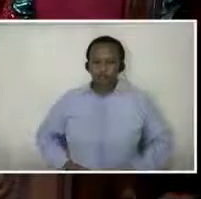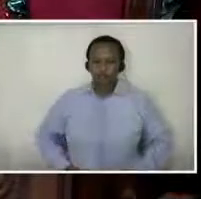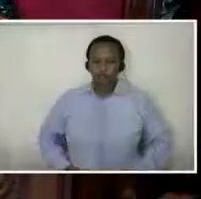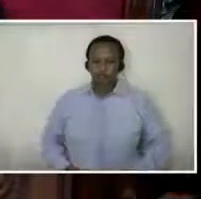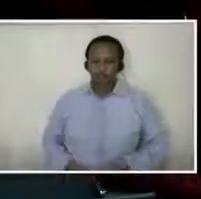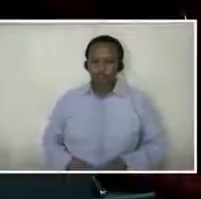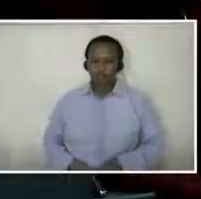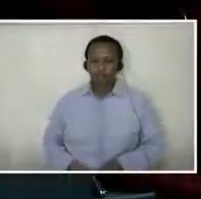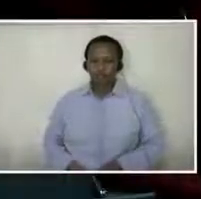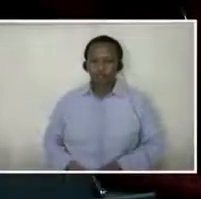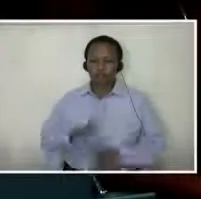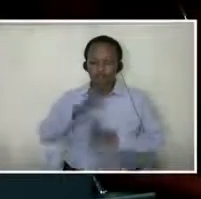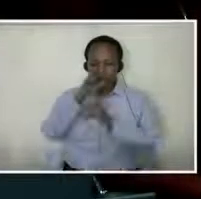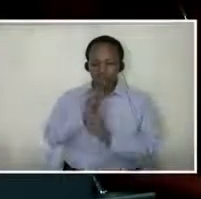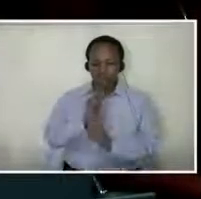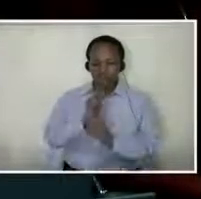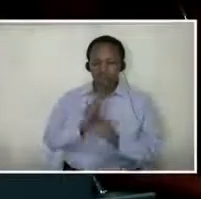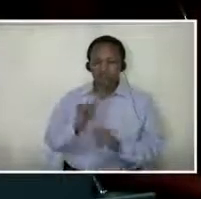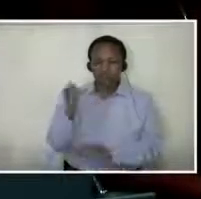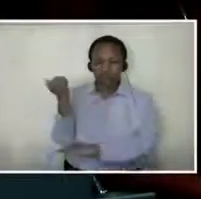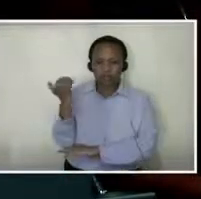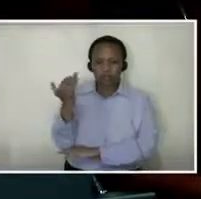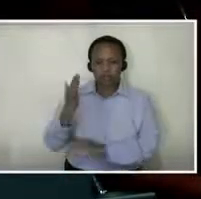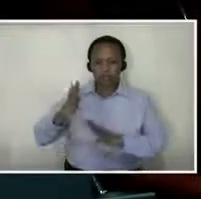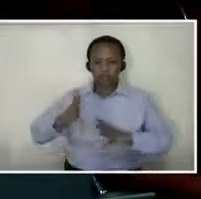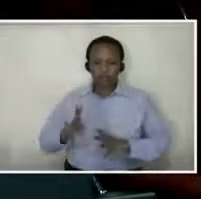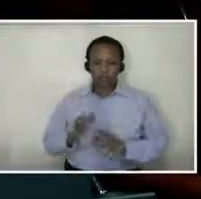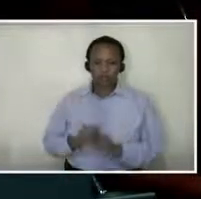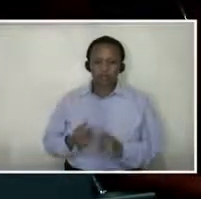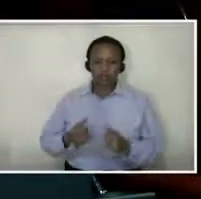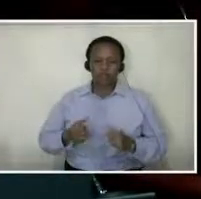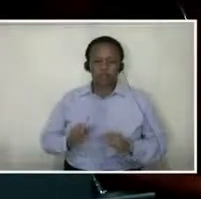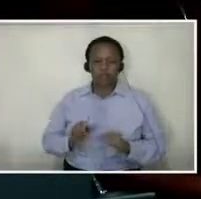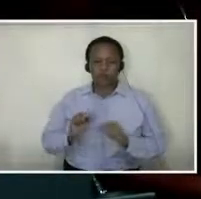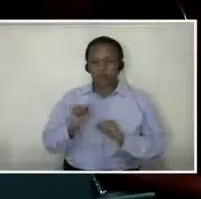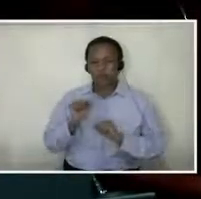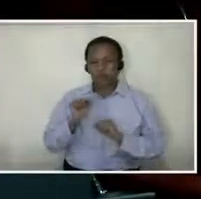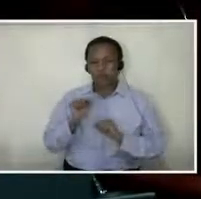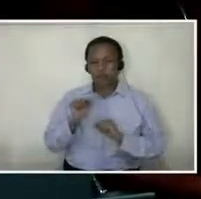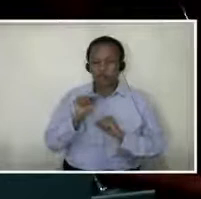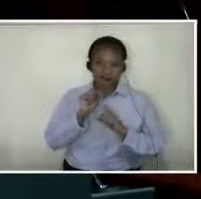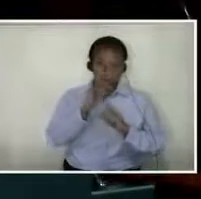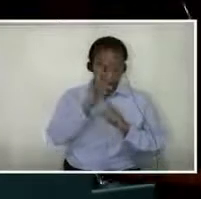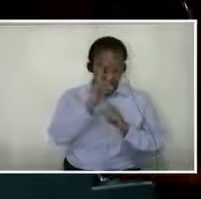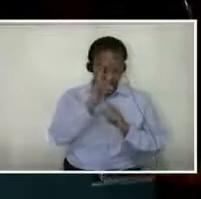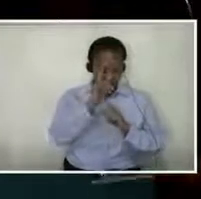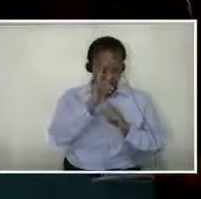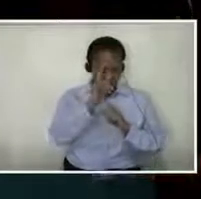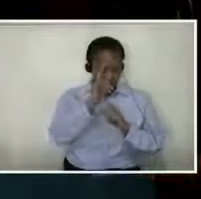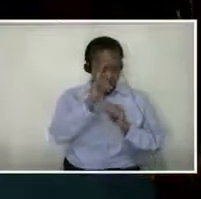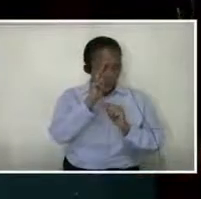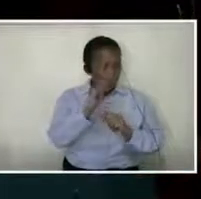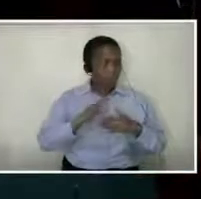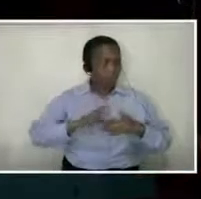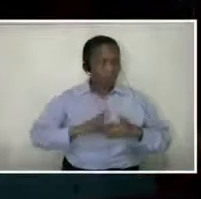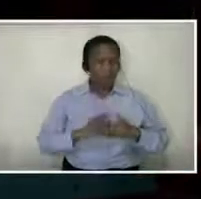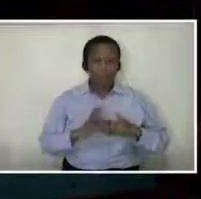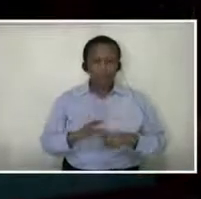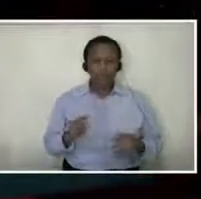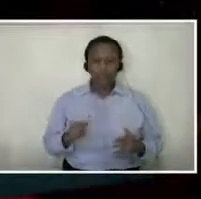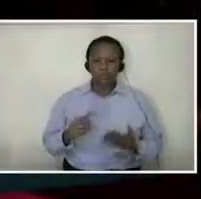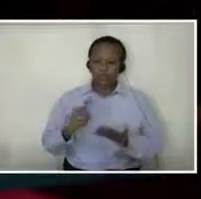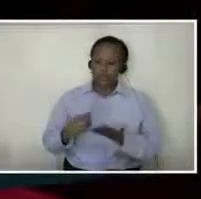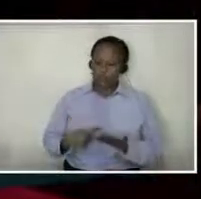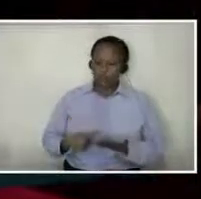Honorable Speaker, Honorable Members, this debate is going to look and focus on